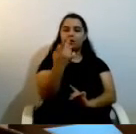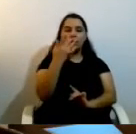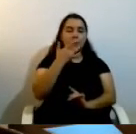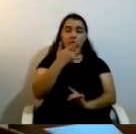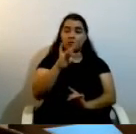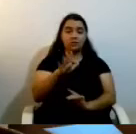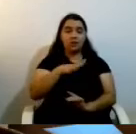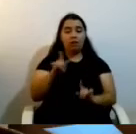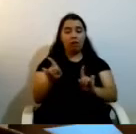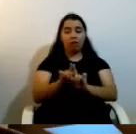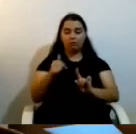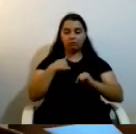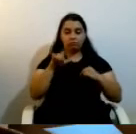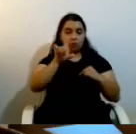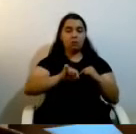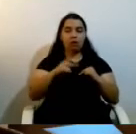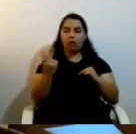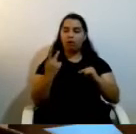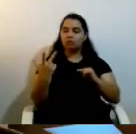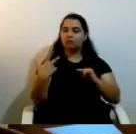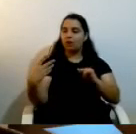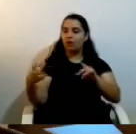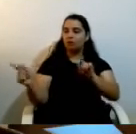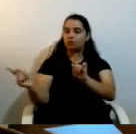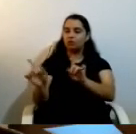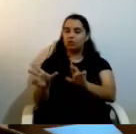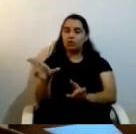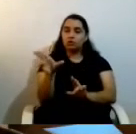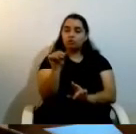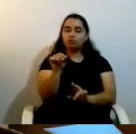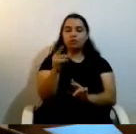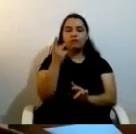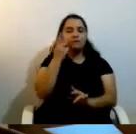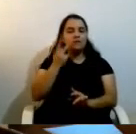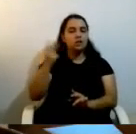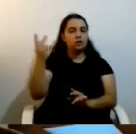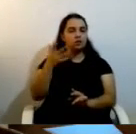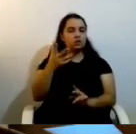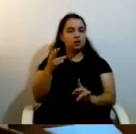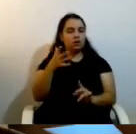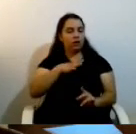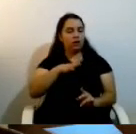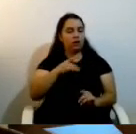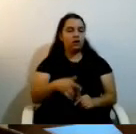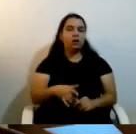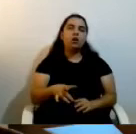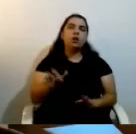We do travel together when we both want to, or not because I need her to come with me.